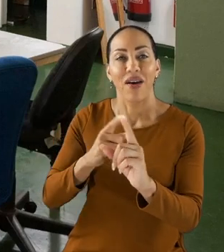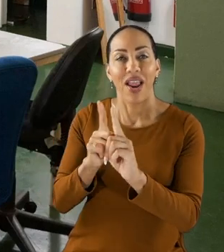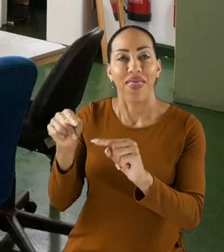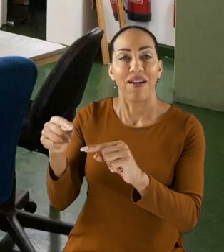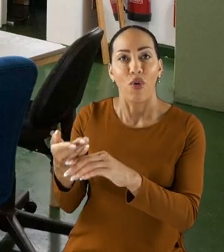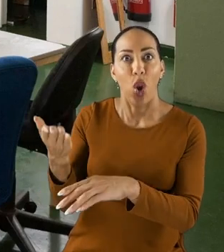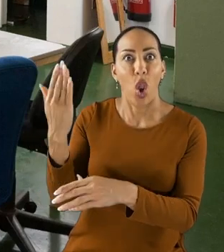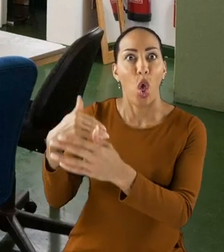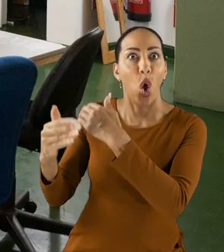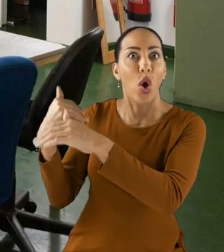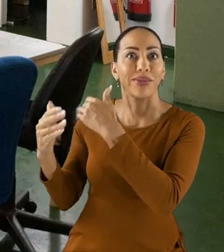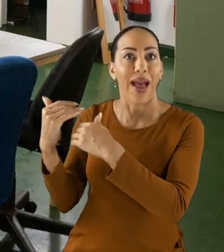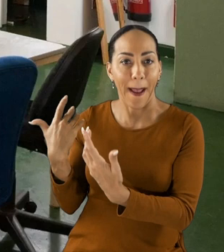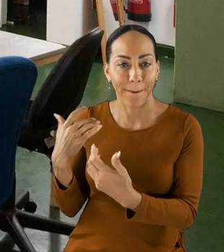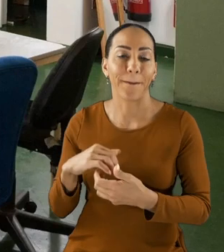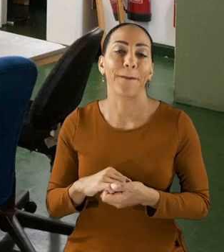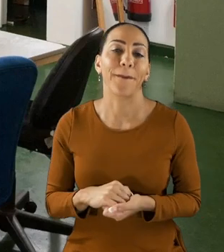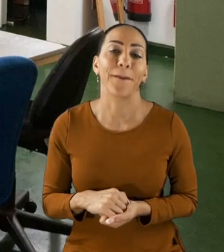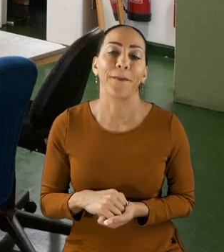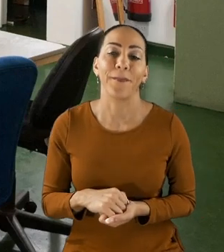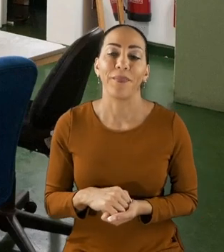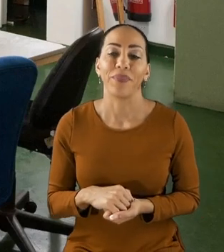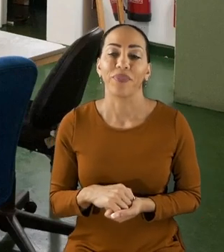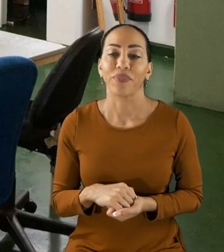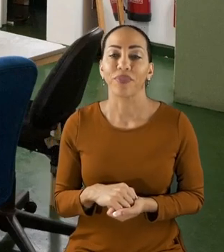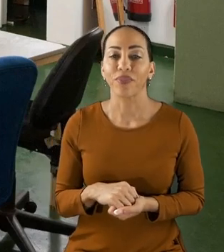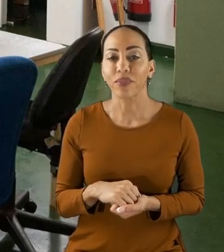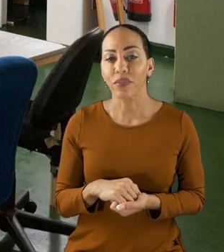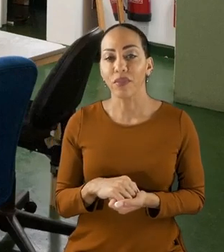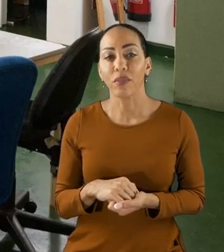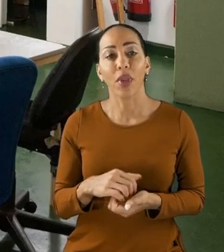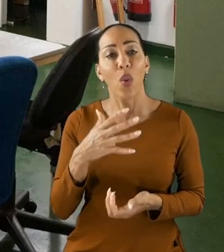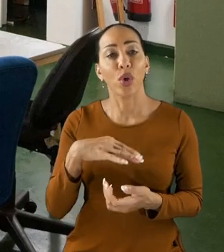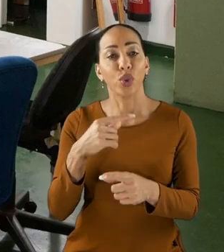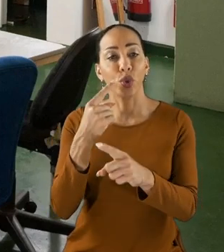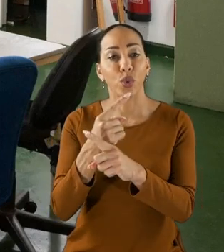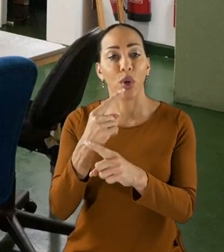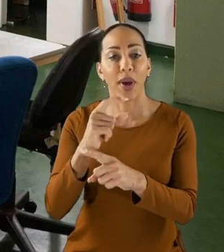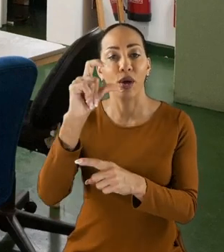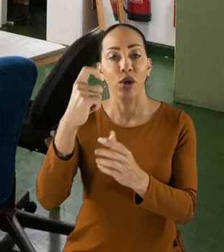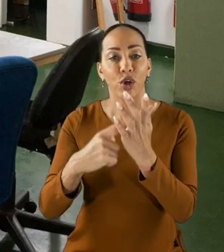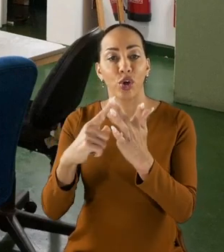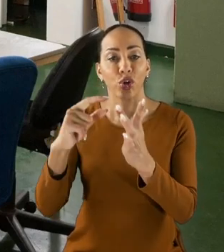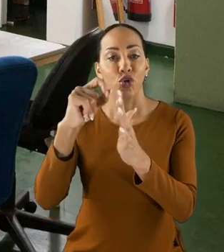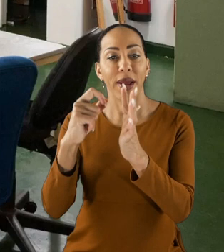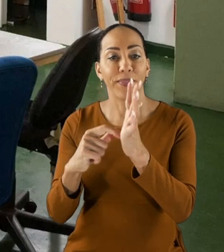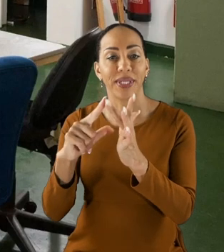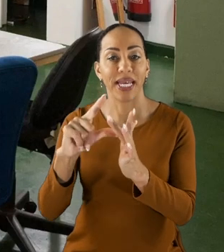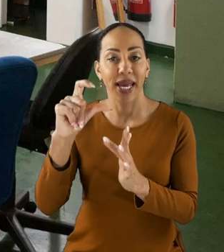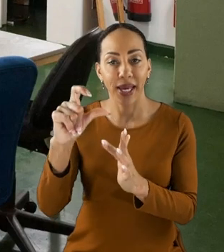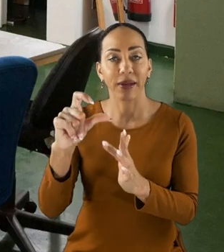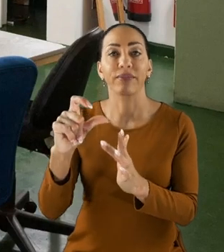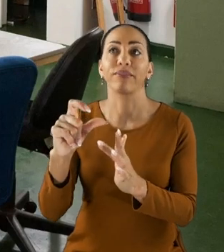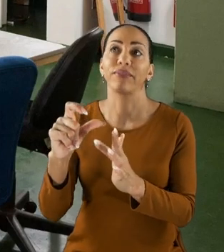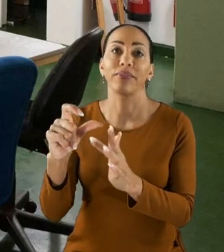But the actual point of this really was for me to talk a bit about CRIPtic and why we got involved, a